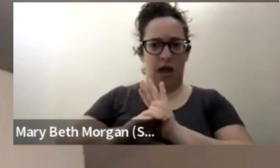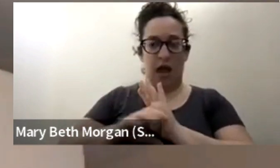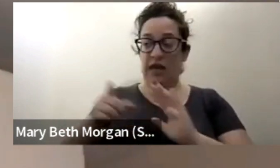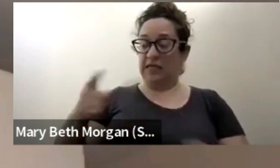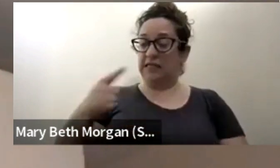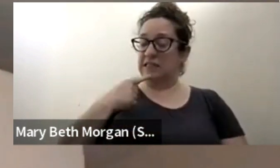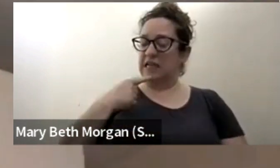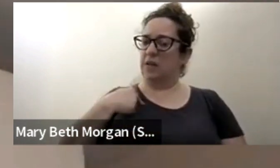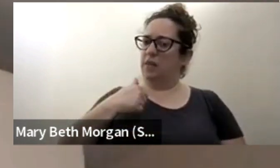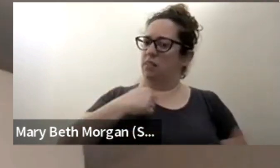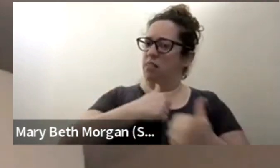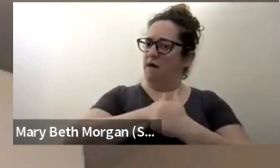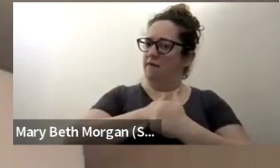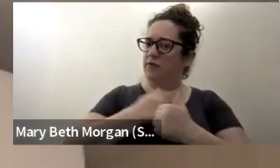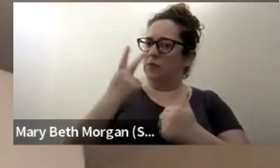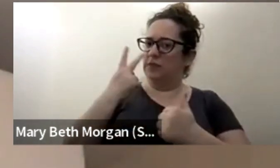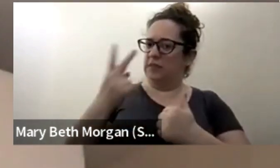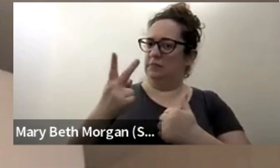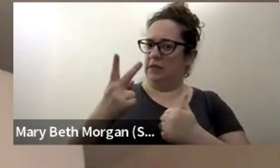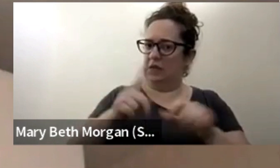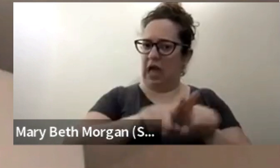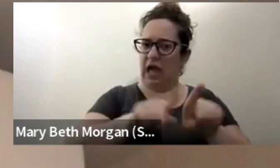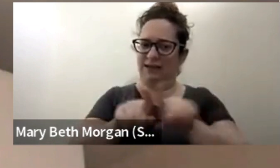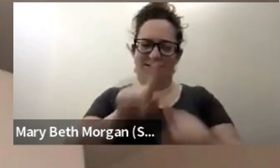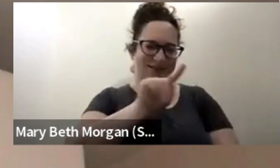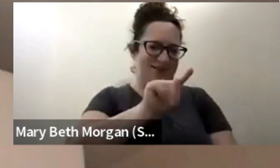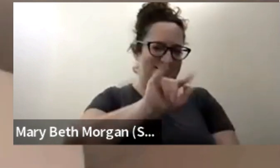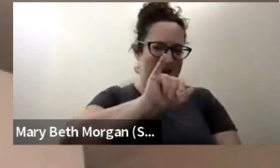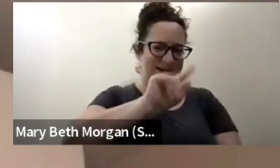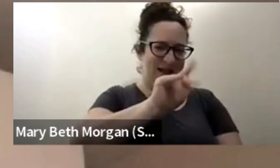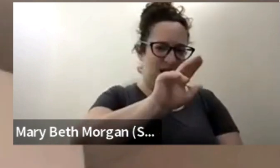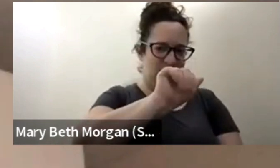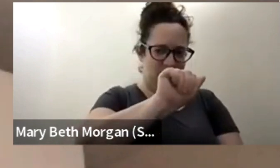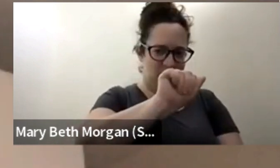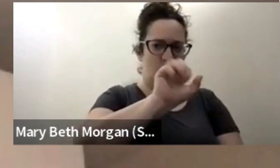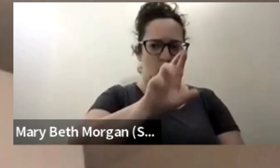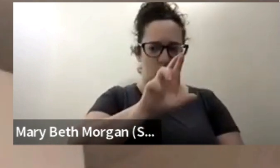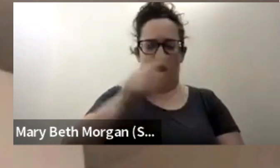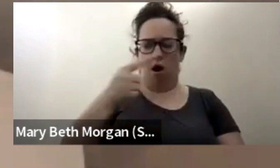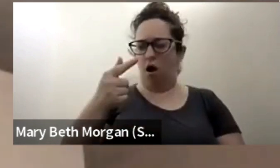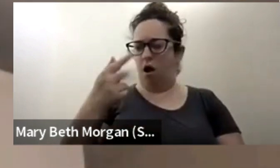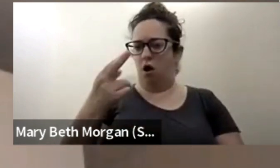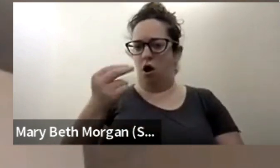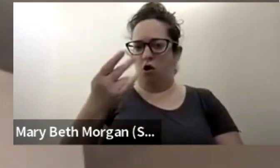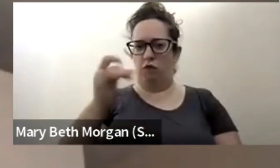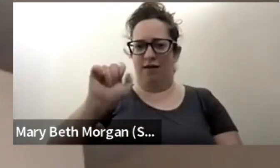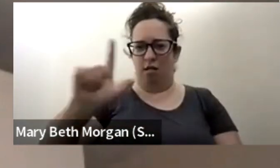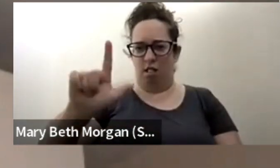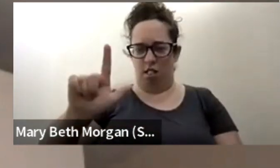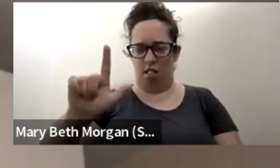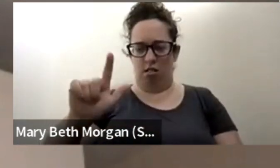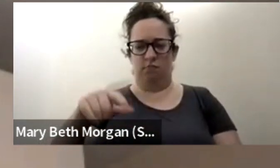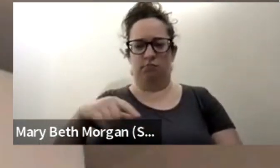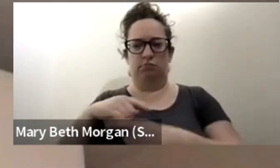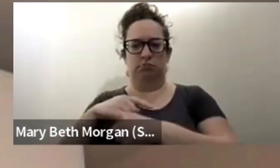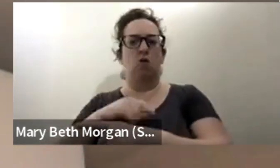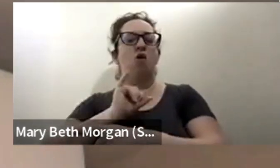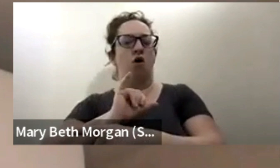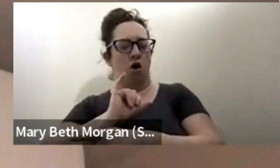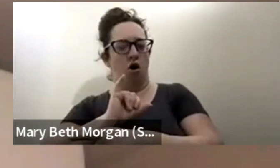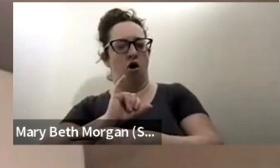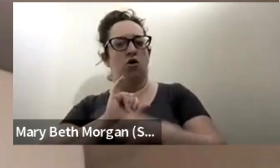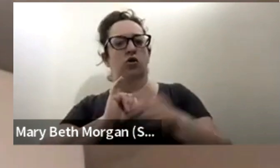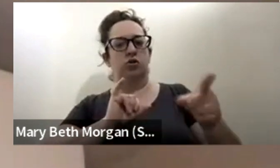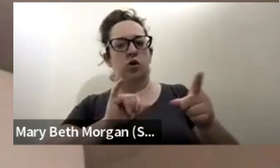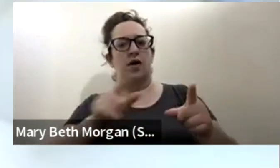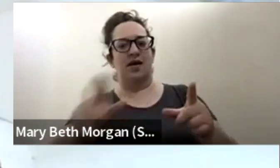character. Yeah. And he said, he'd love to see me in Titania or Goneril. So he suggested these